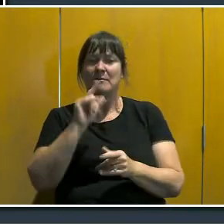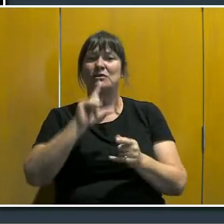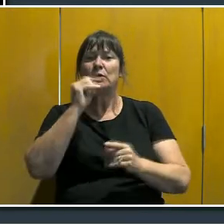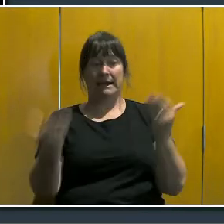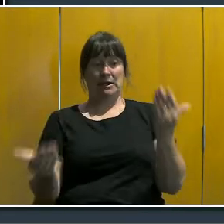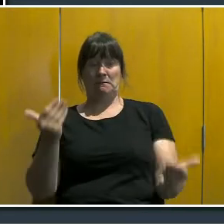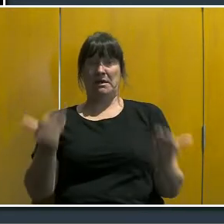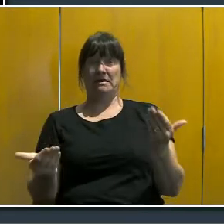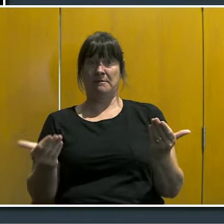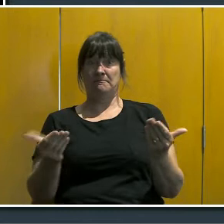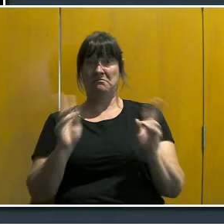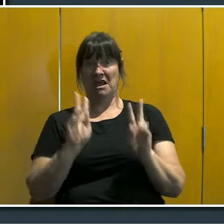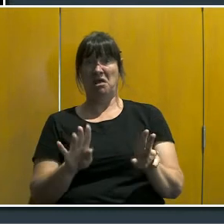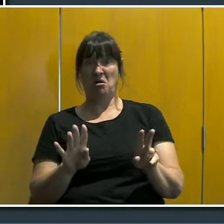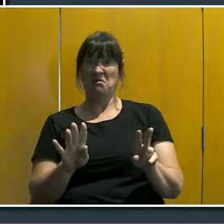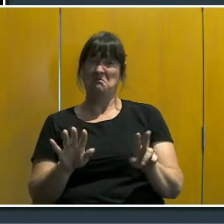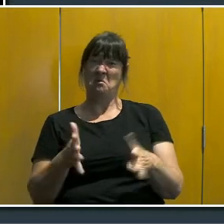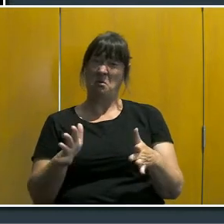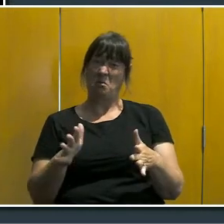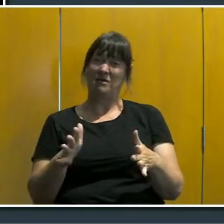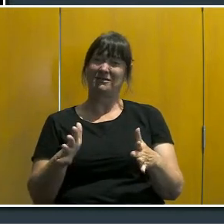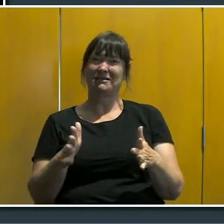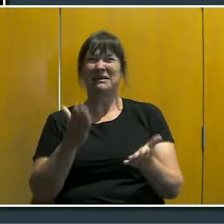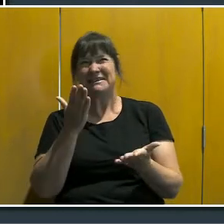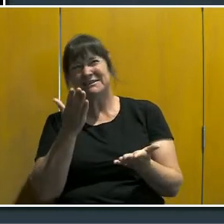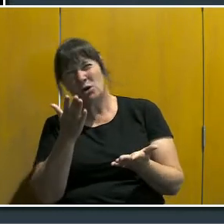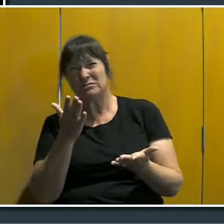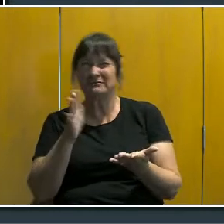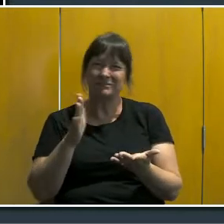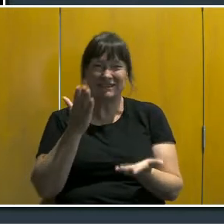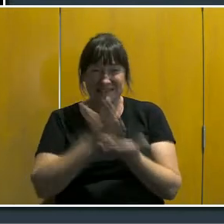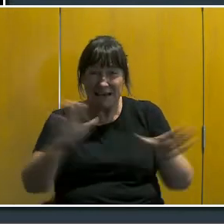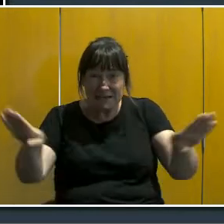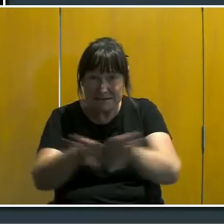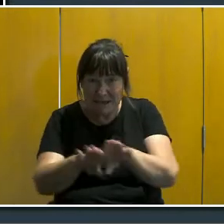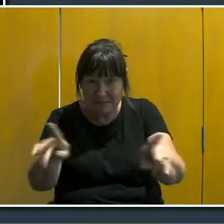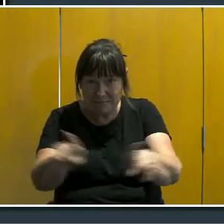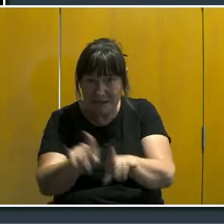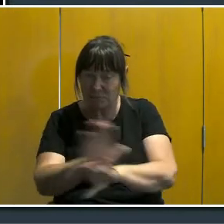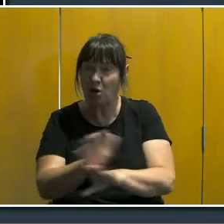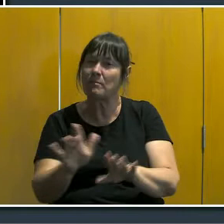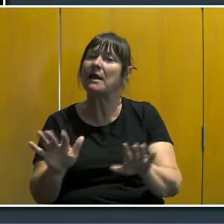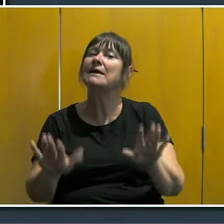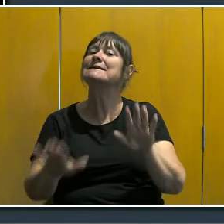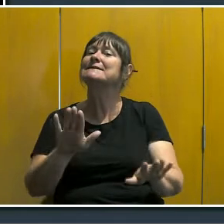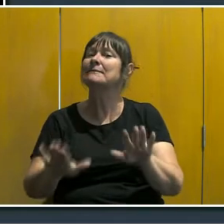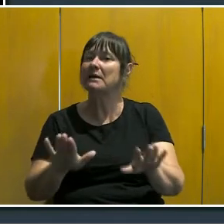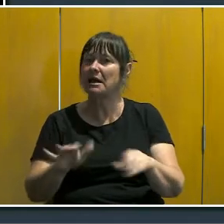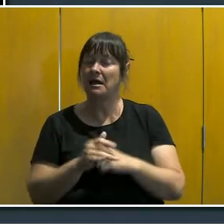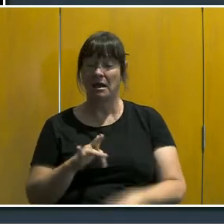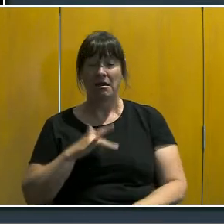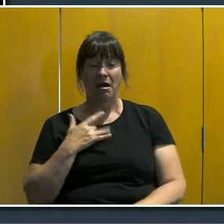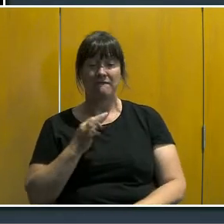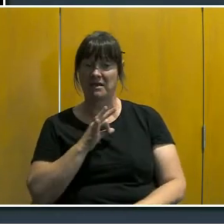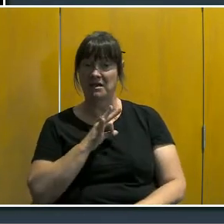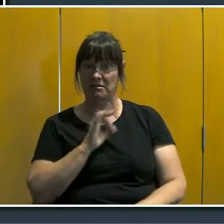and looking or almost, or being almost, but not exactly the same. I believe there are inconsistencies in